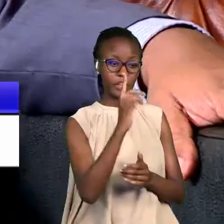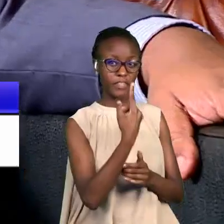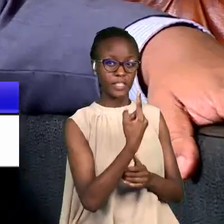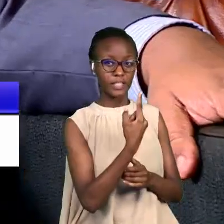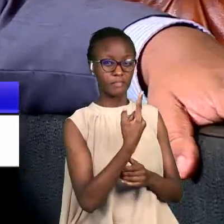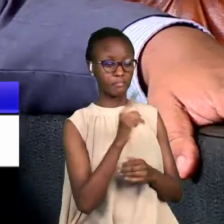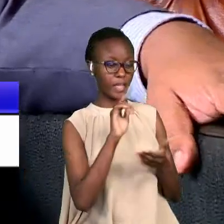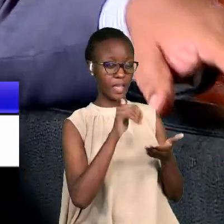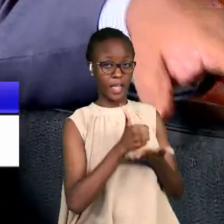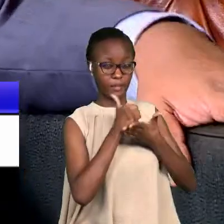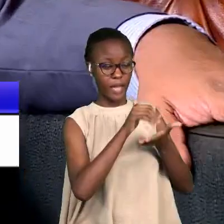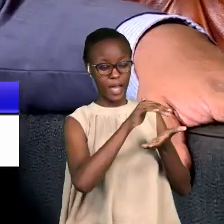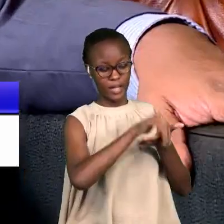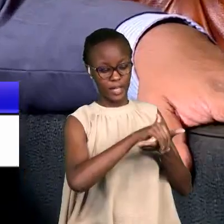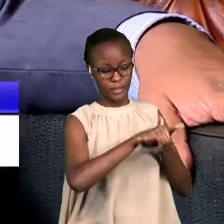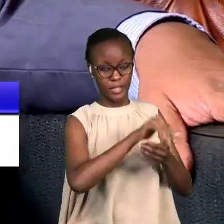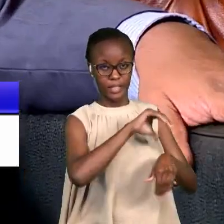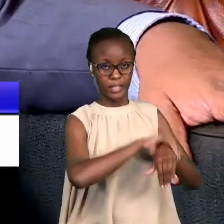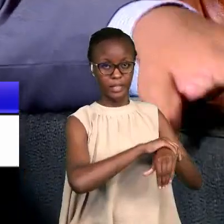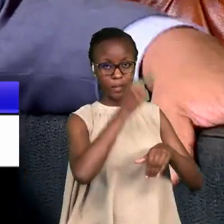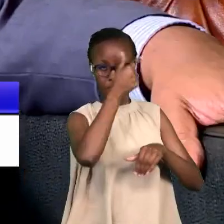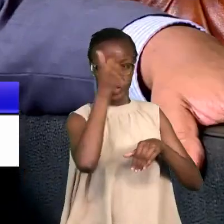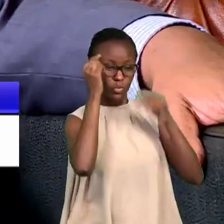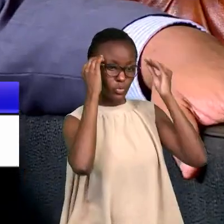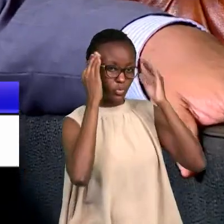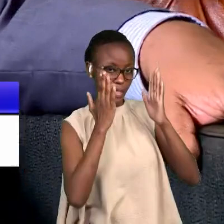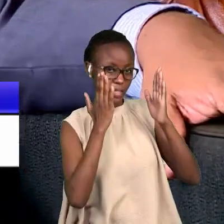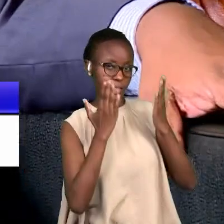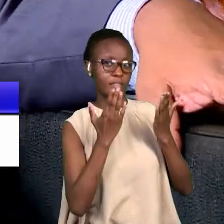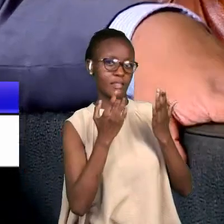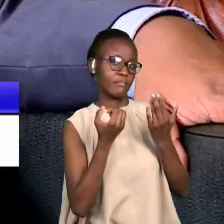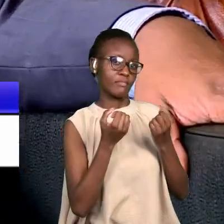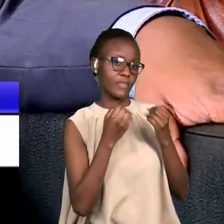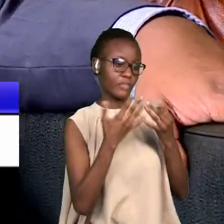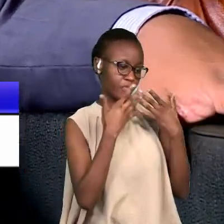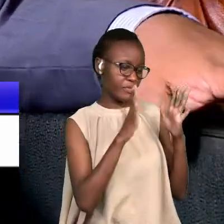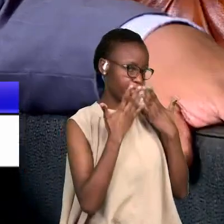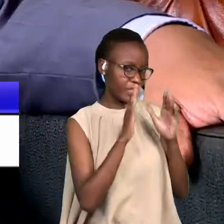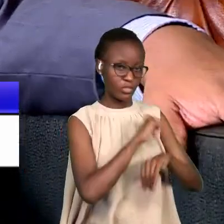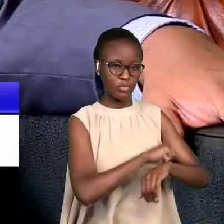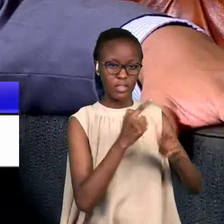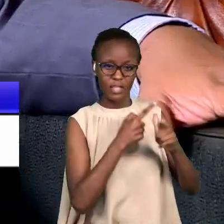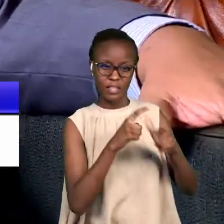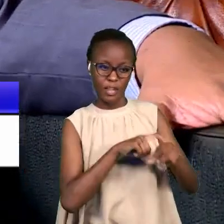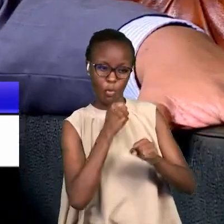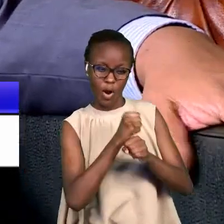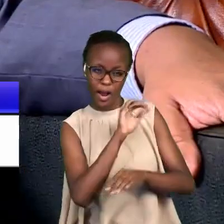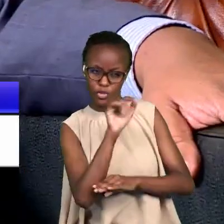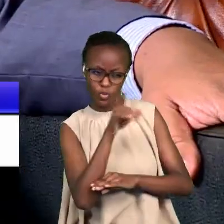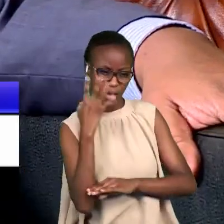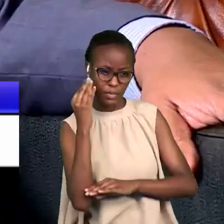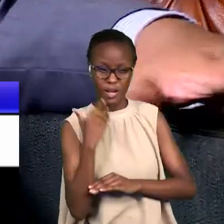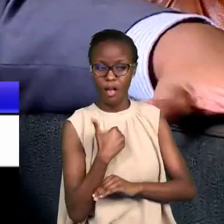get attachment. Because, you know, our graduates, when they graduate, they ask, do you have experience? So the way we overcome that, we are attaching them to the various